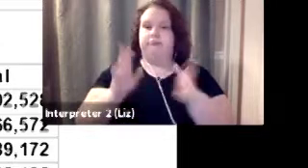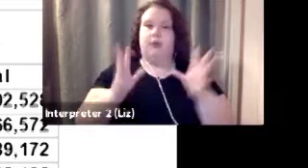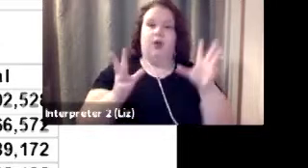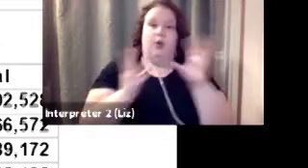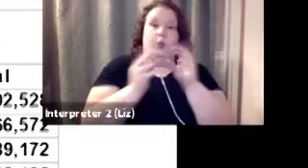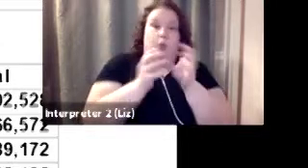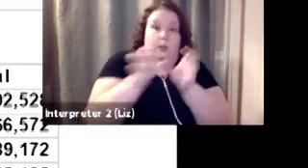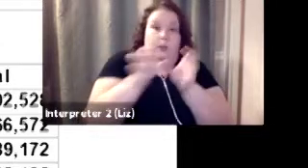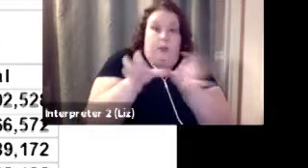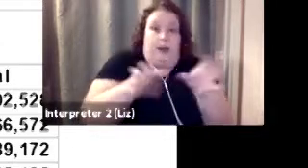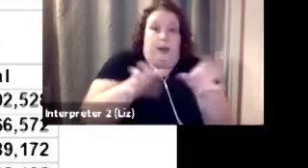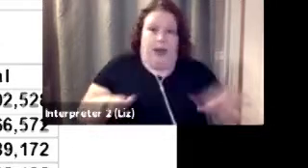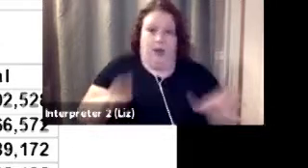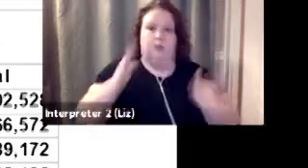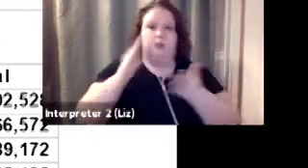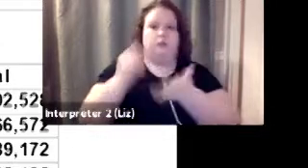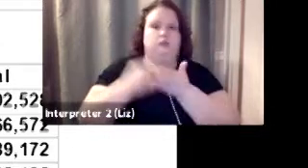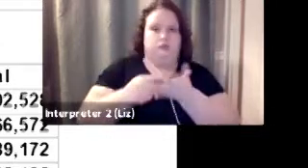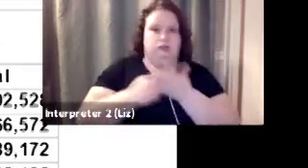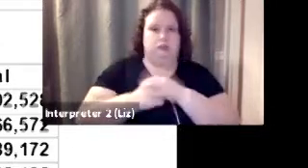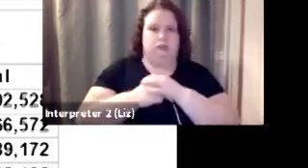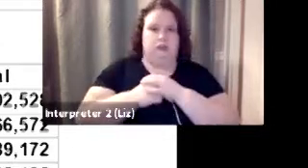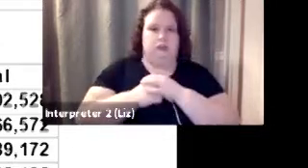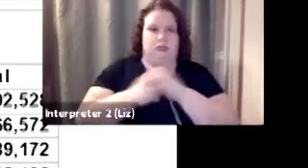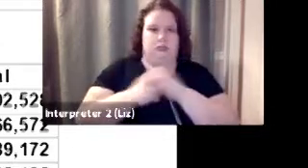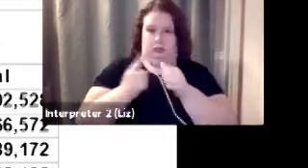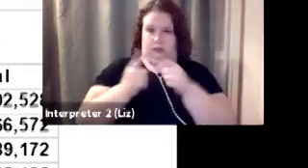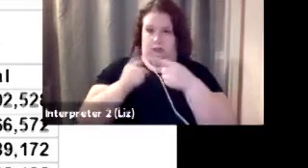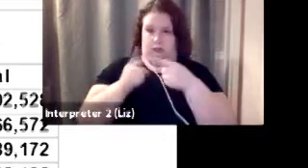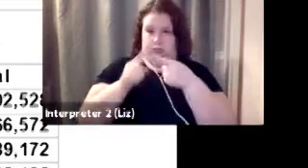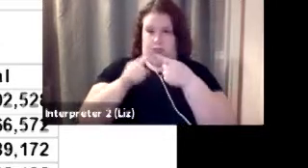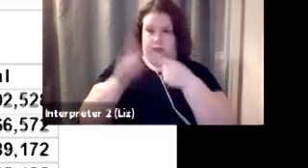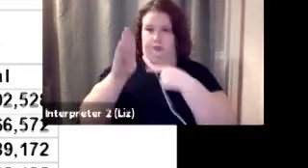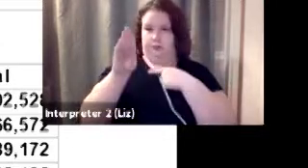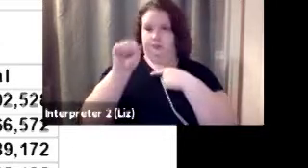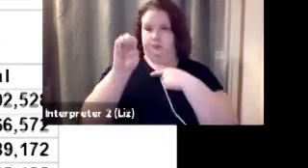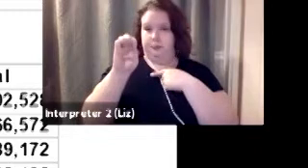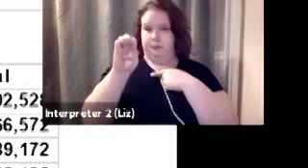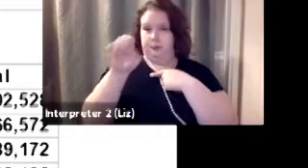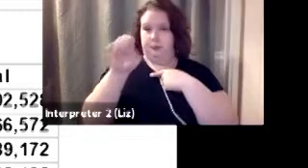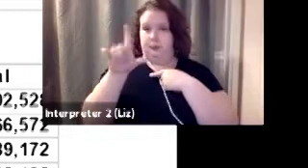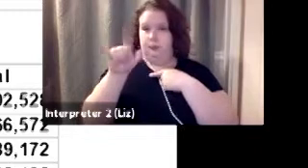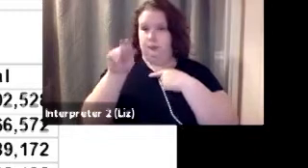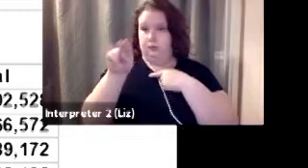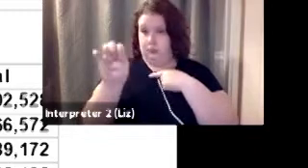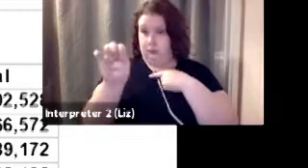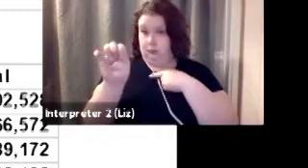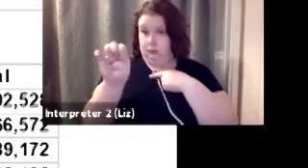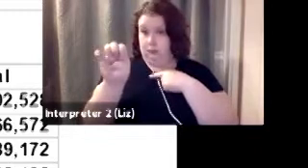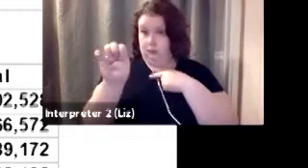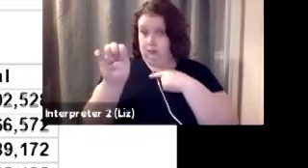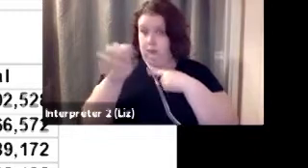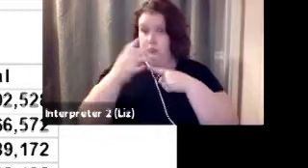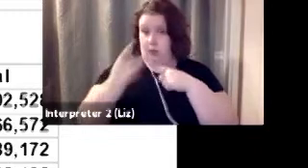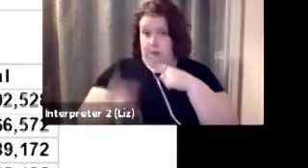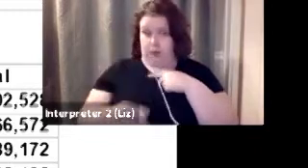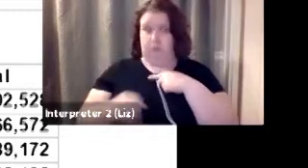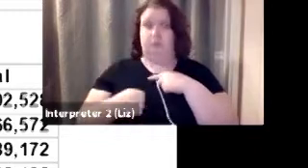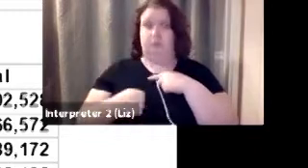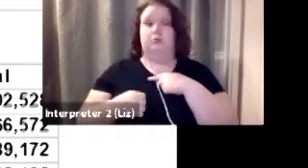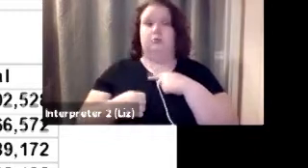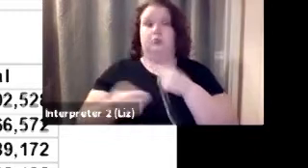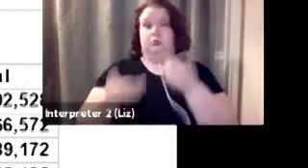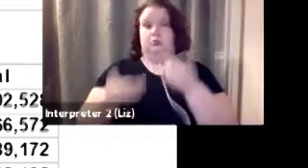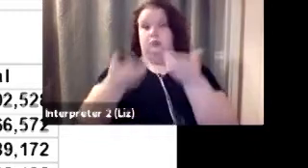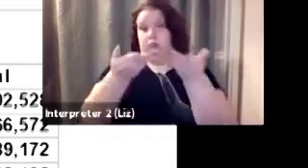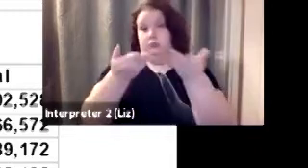So the first one is the baseline option and much like here that you see with the other, uh, middle school and the